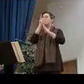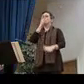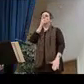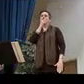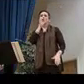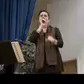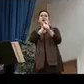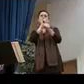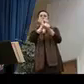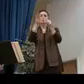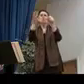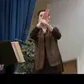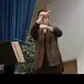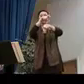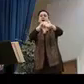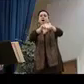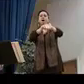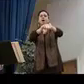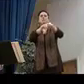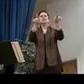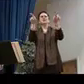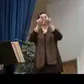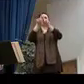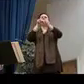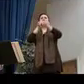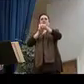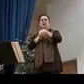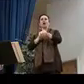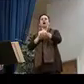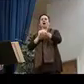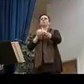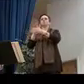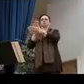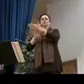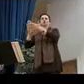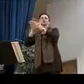while completing your program of study, please stand.